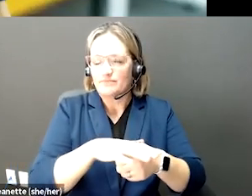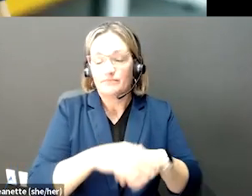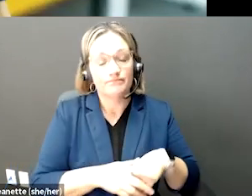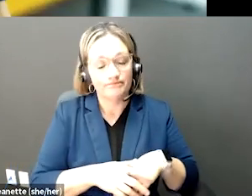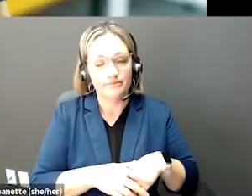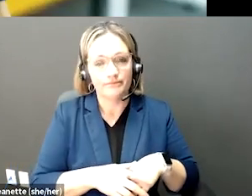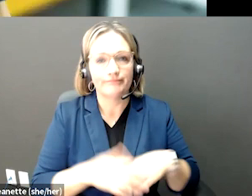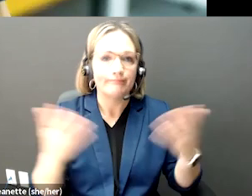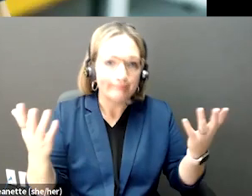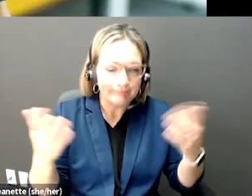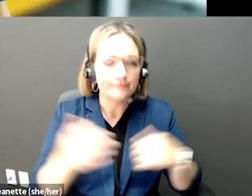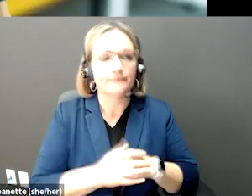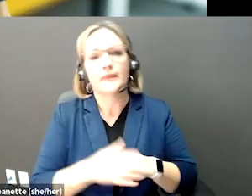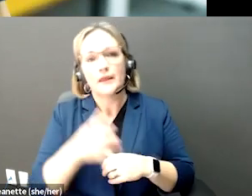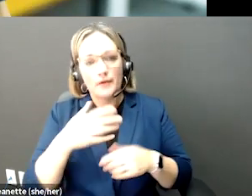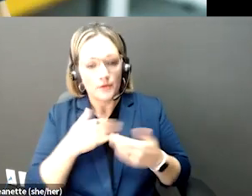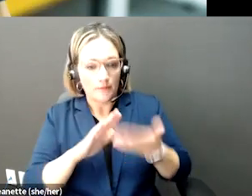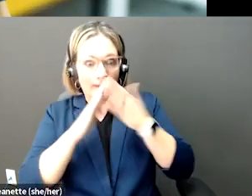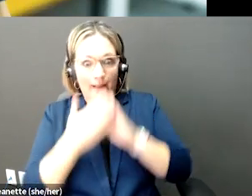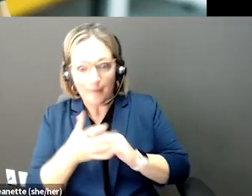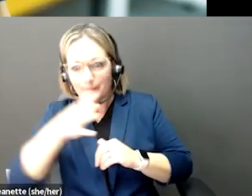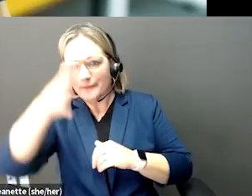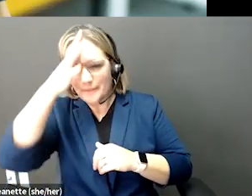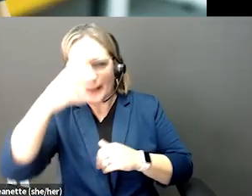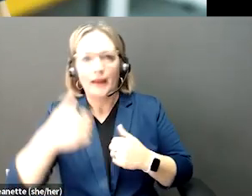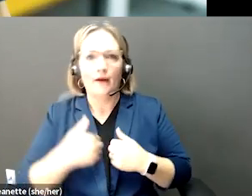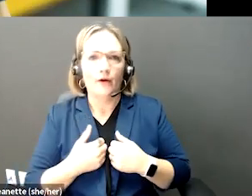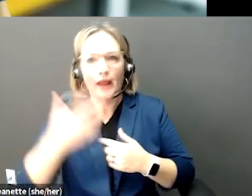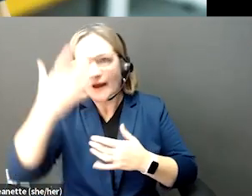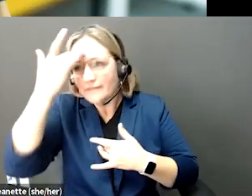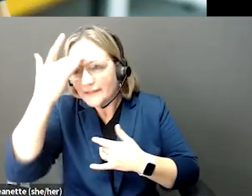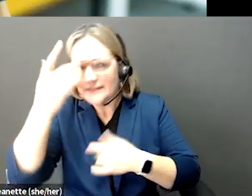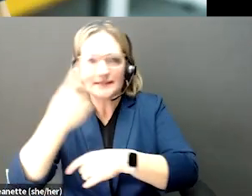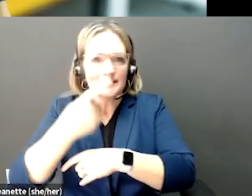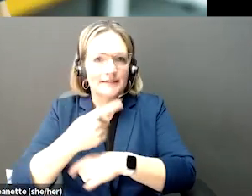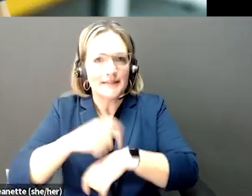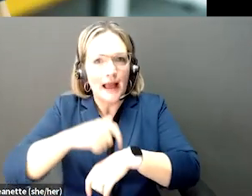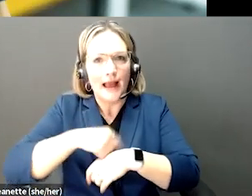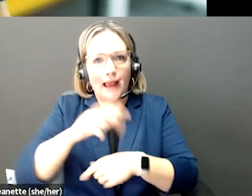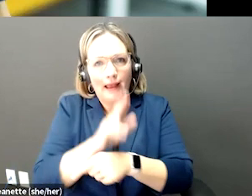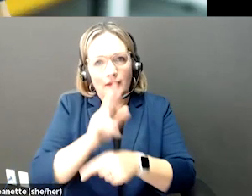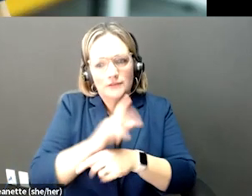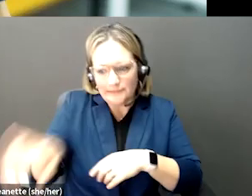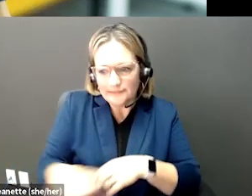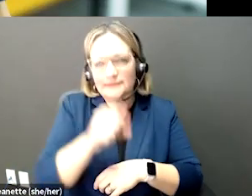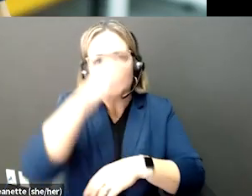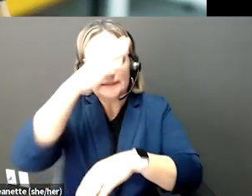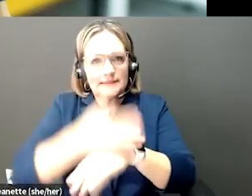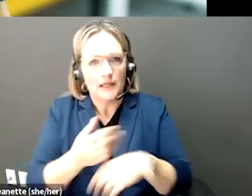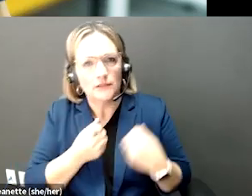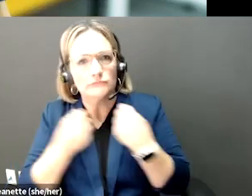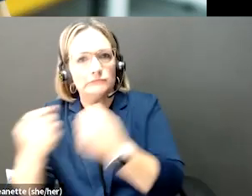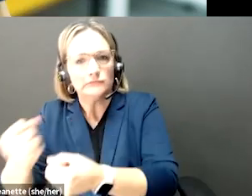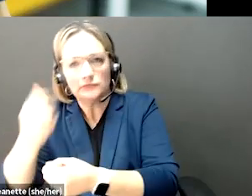many appointments or sick days. At that time, I didn't have a support network for Ethan yet. I was still figuring everything